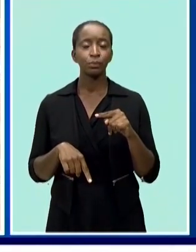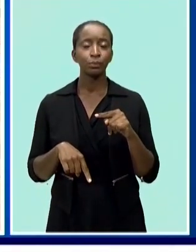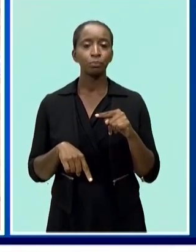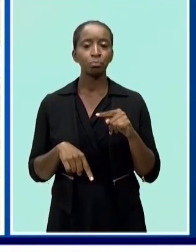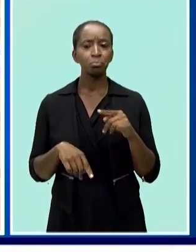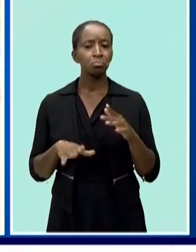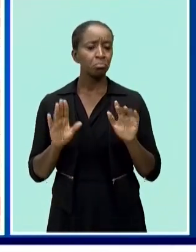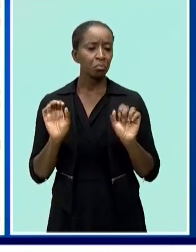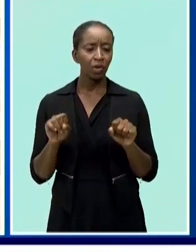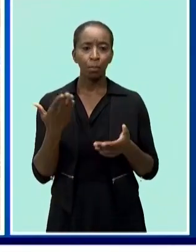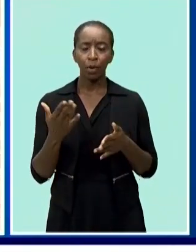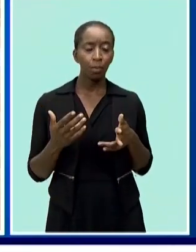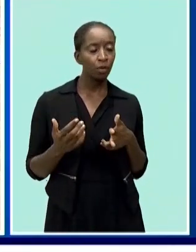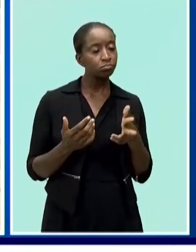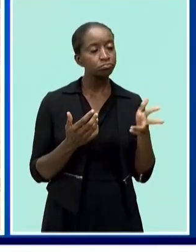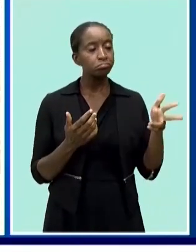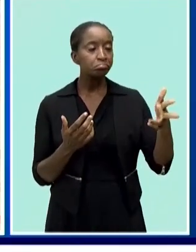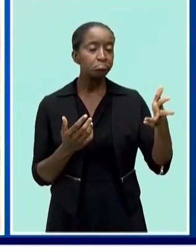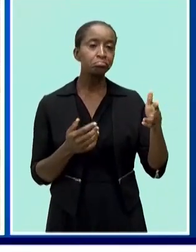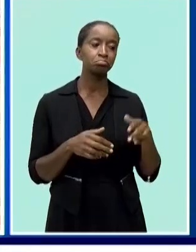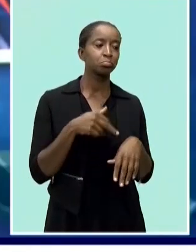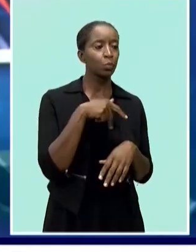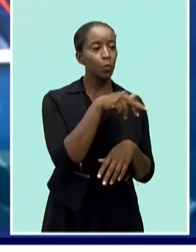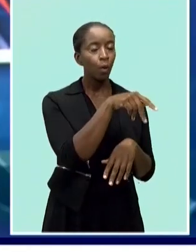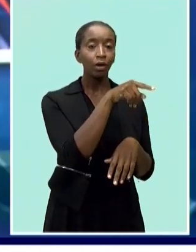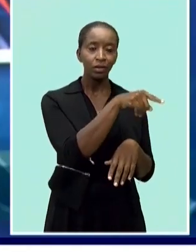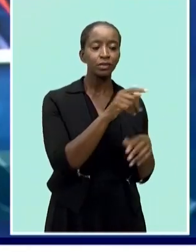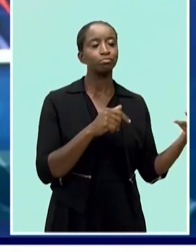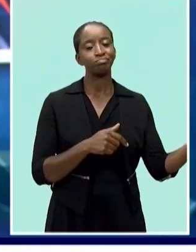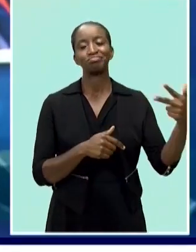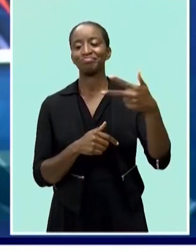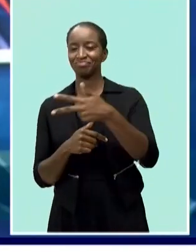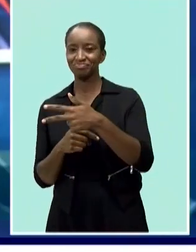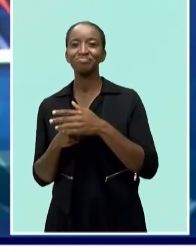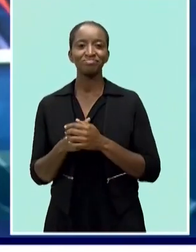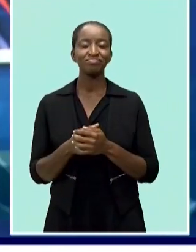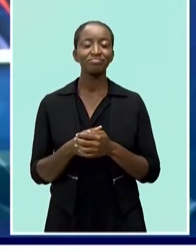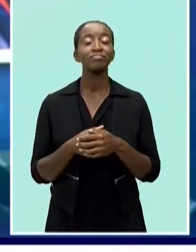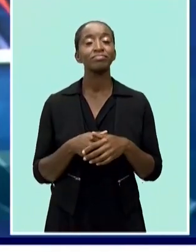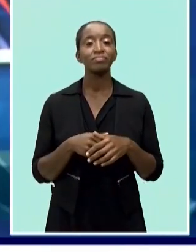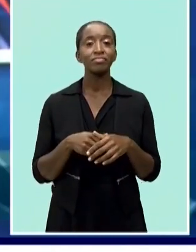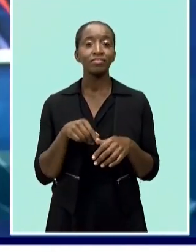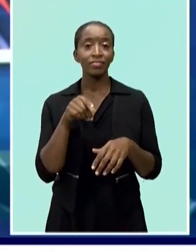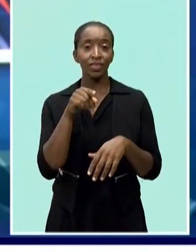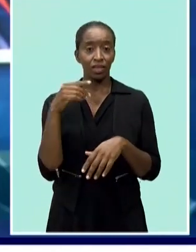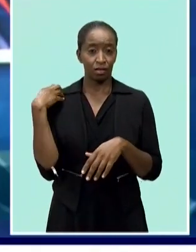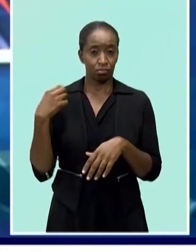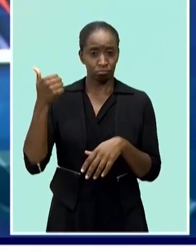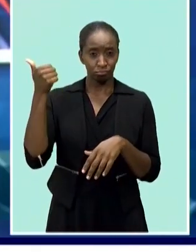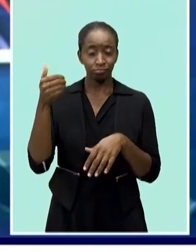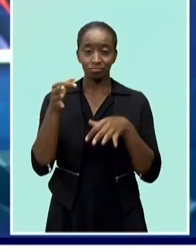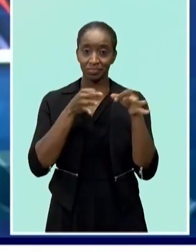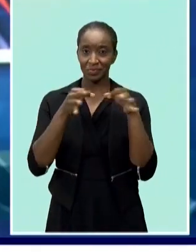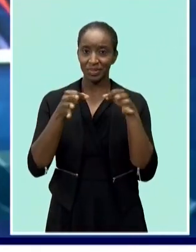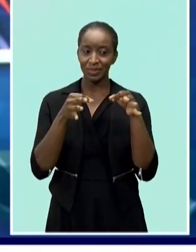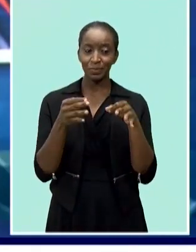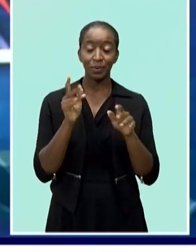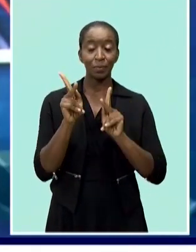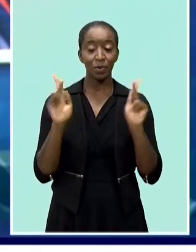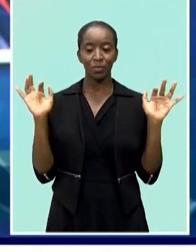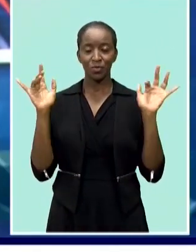transported, but we have not yet finalized that. And the party chair also hinted that a special treat will be in store for